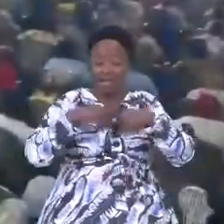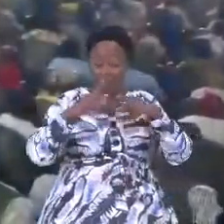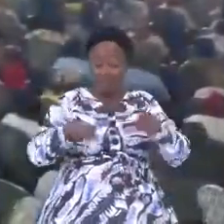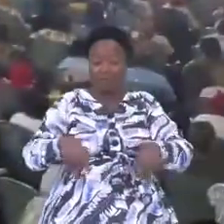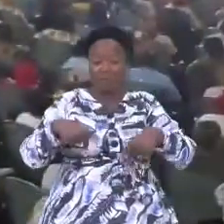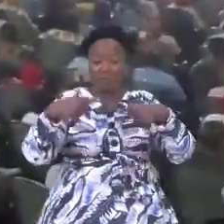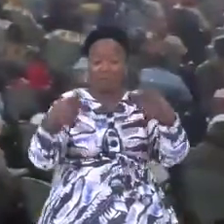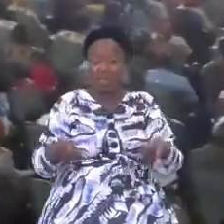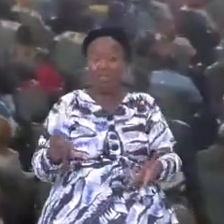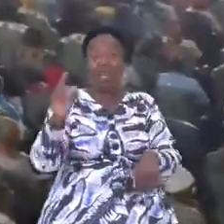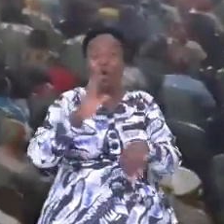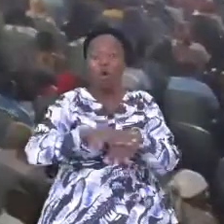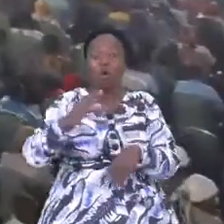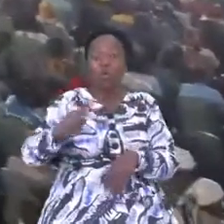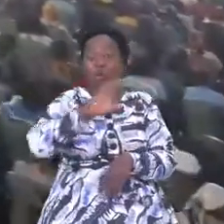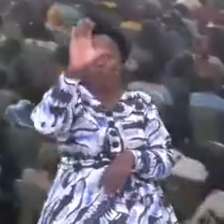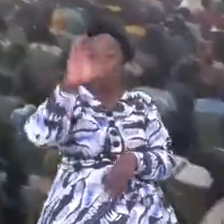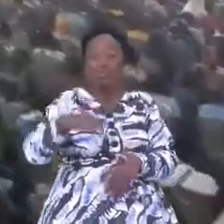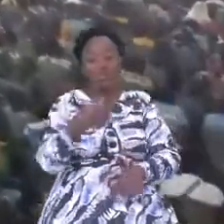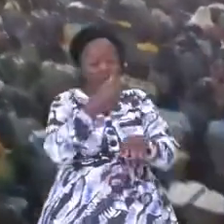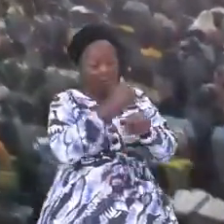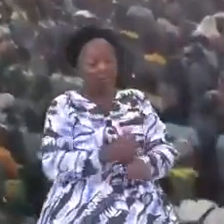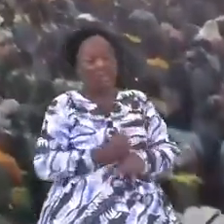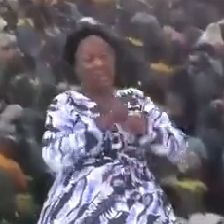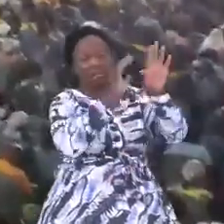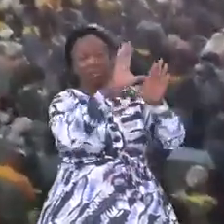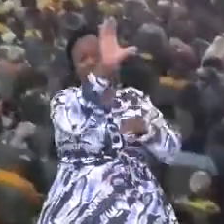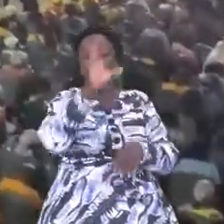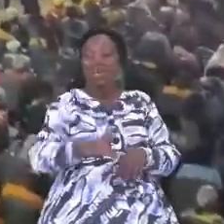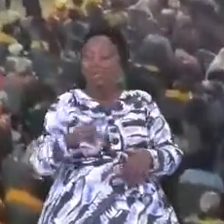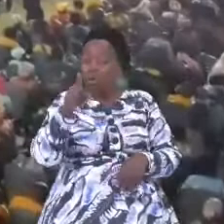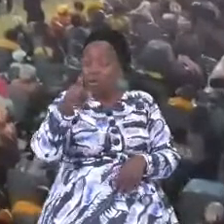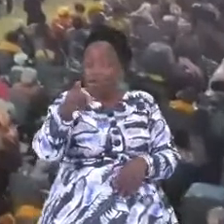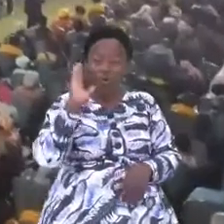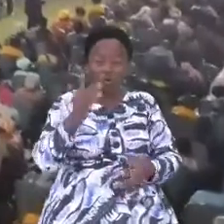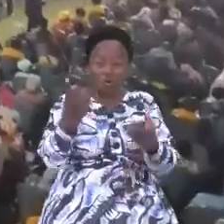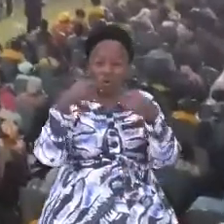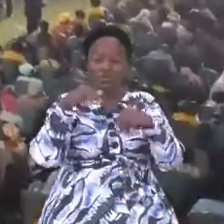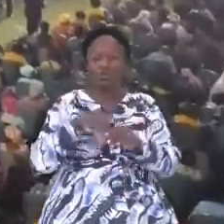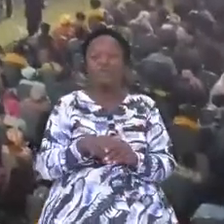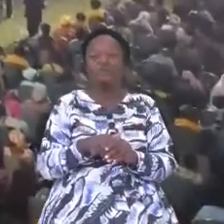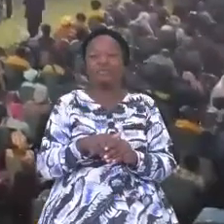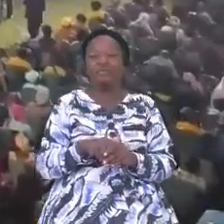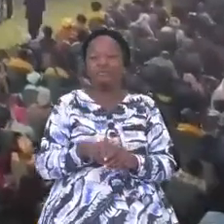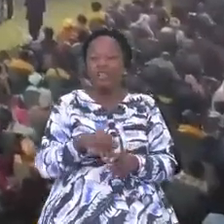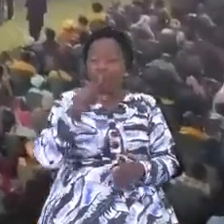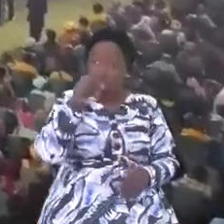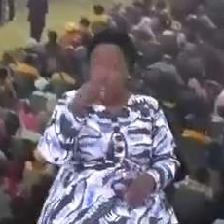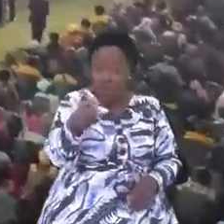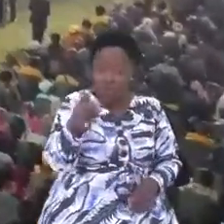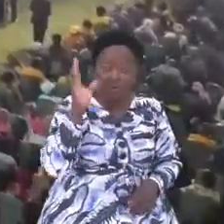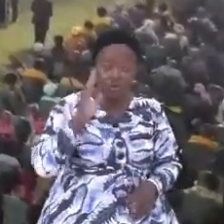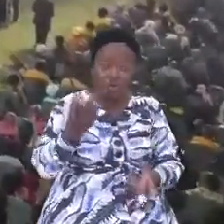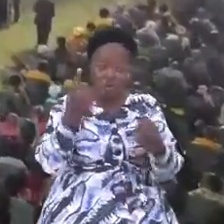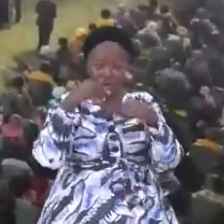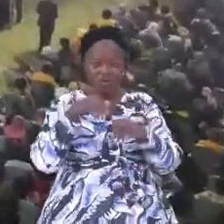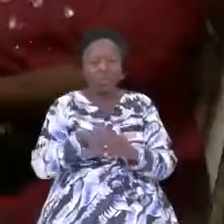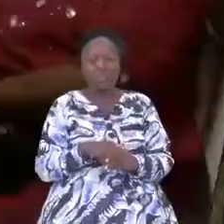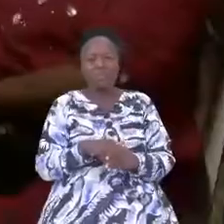provided on the cross of Calvary. You're welcoming. I said you're